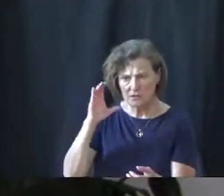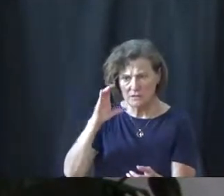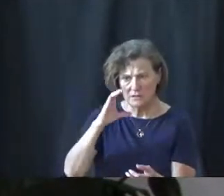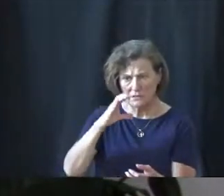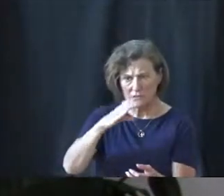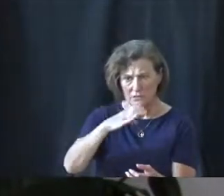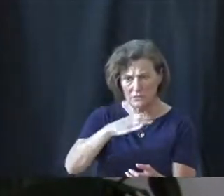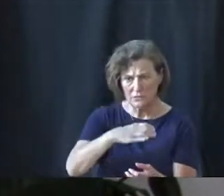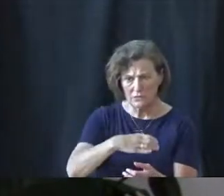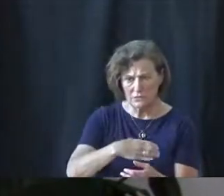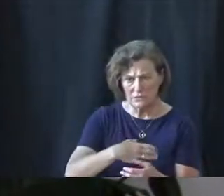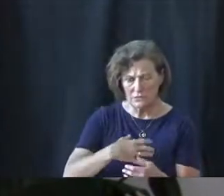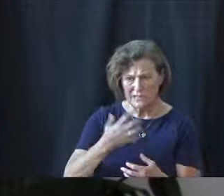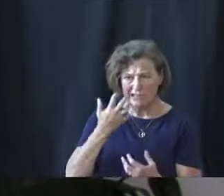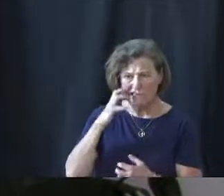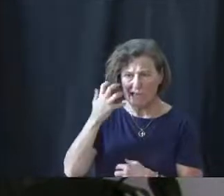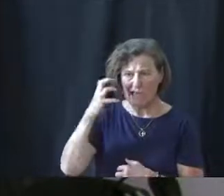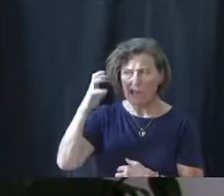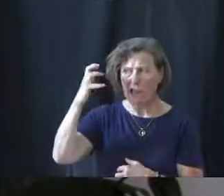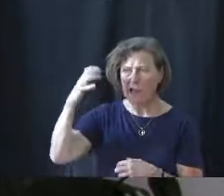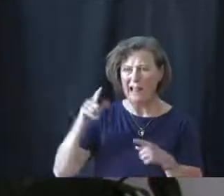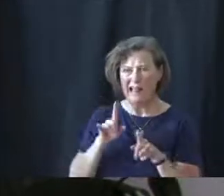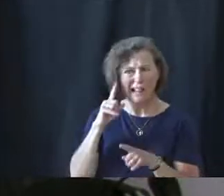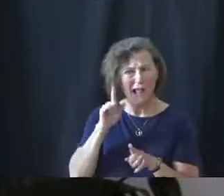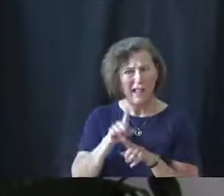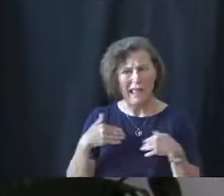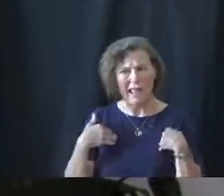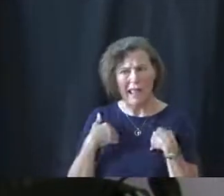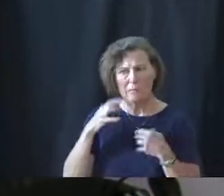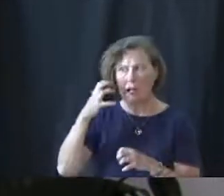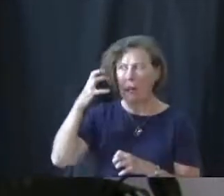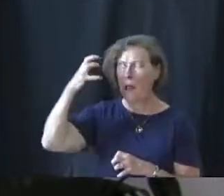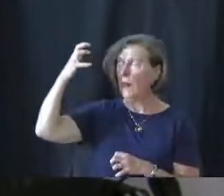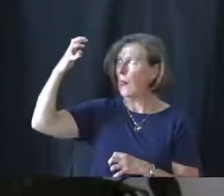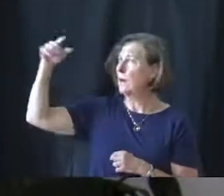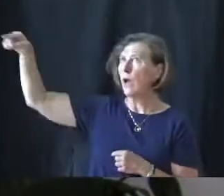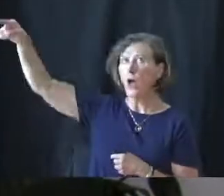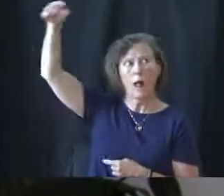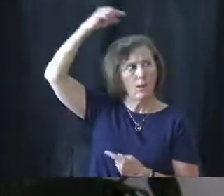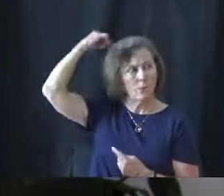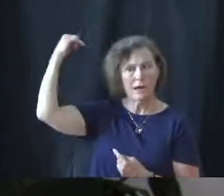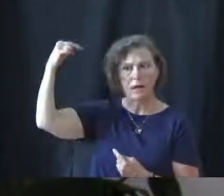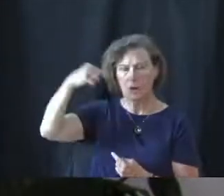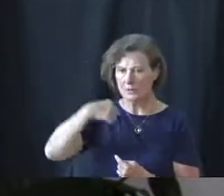animalistic wailing sound all around me.